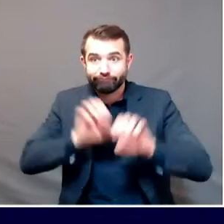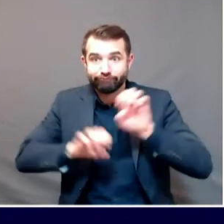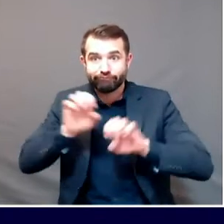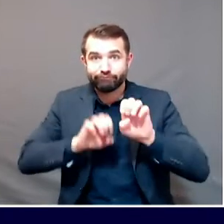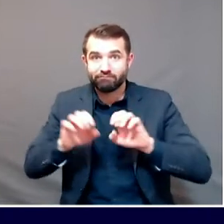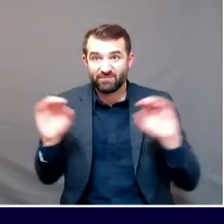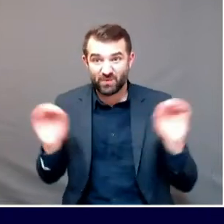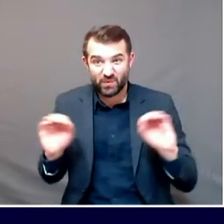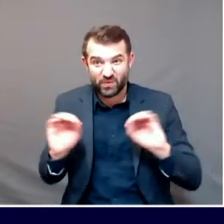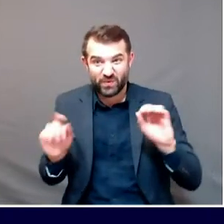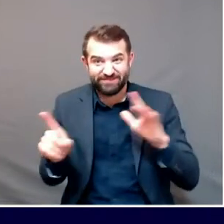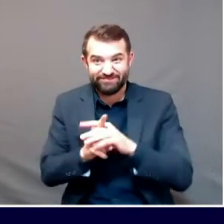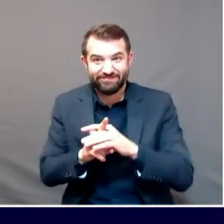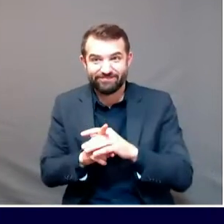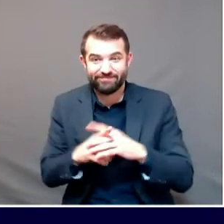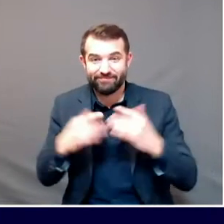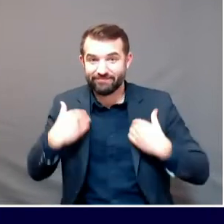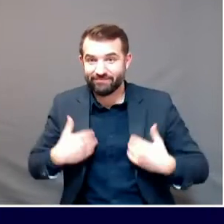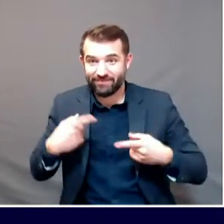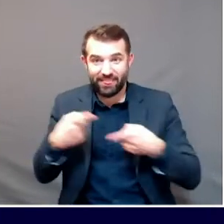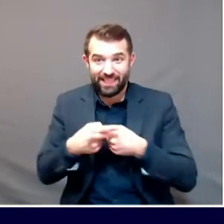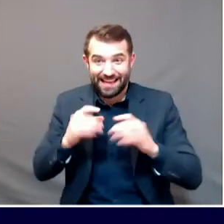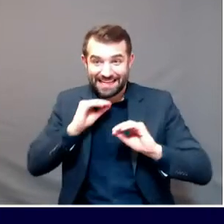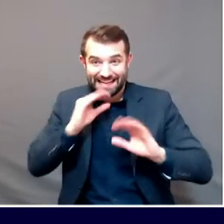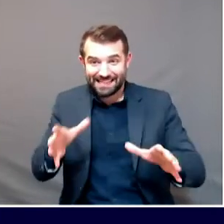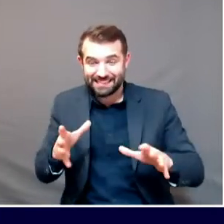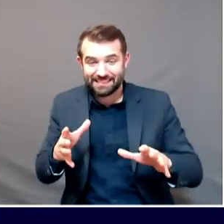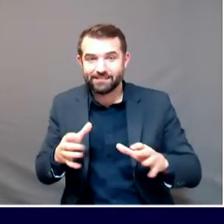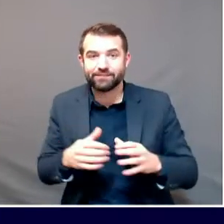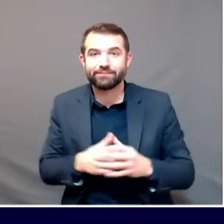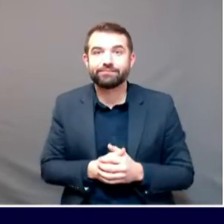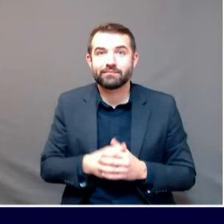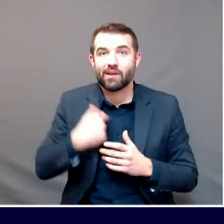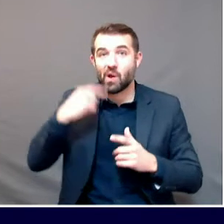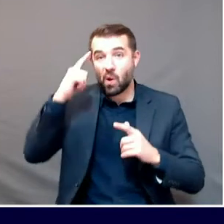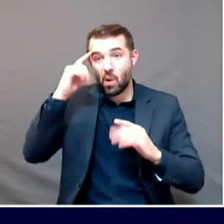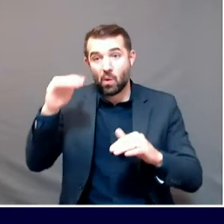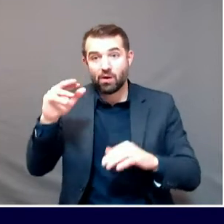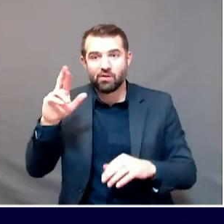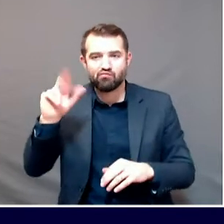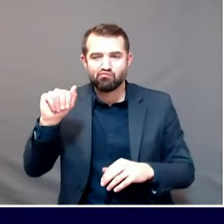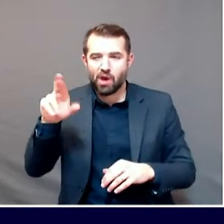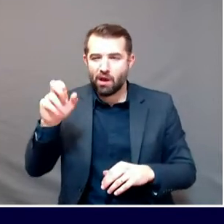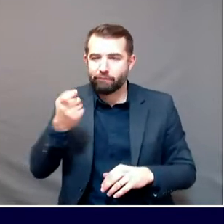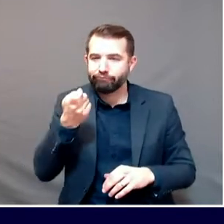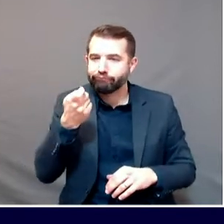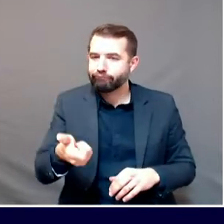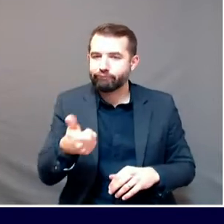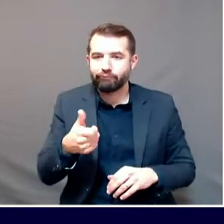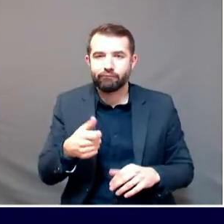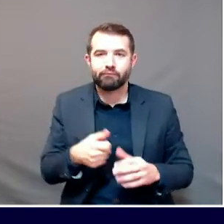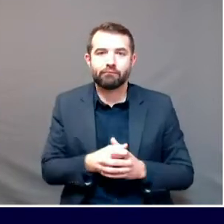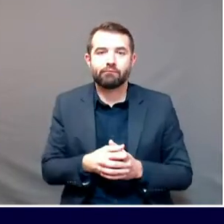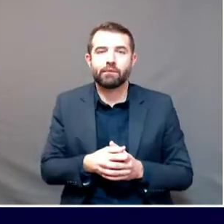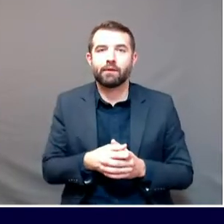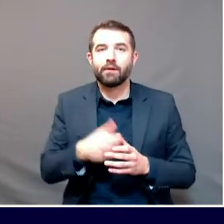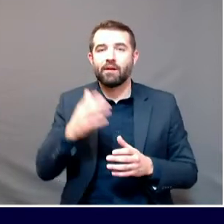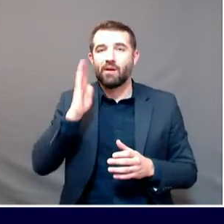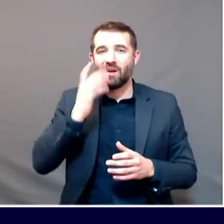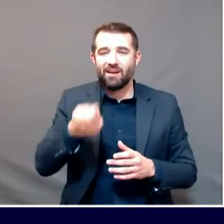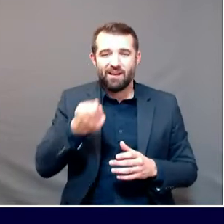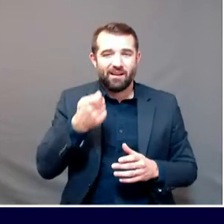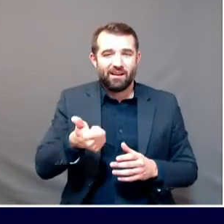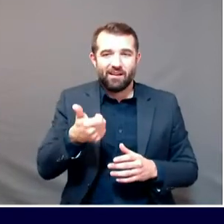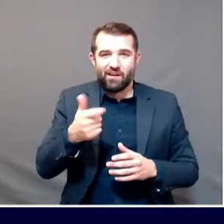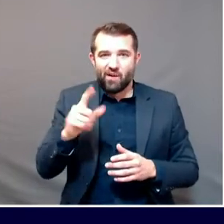situation, it once again comes down to whether the very small risk of an adverse reaction is the thing to